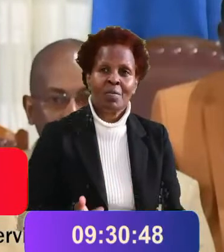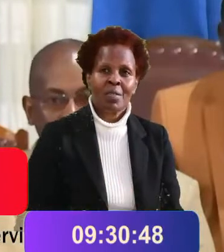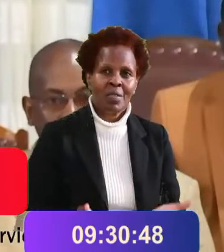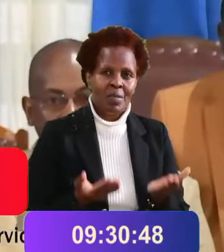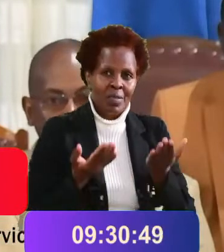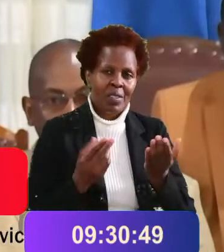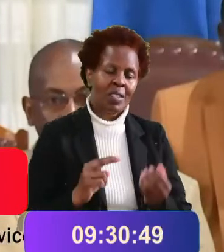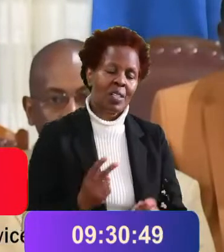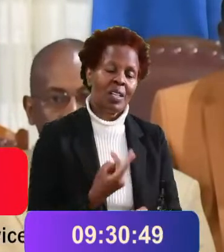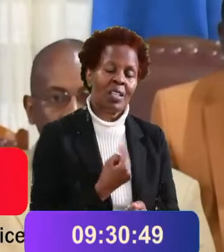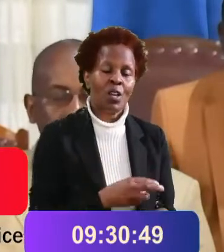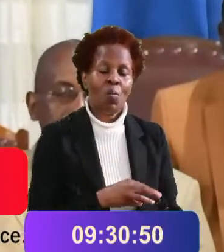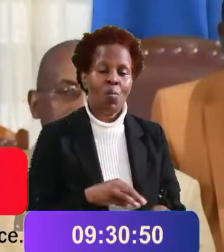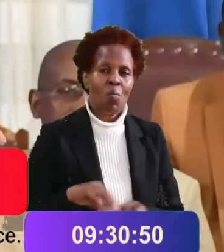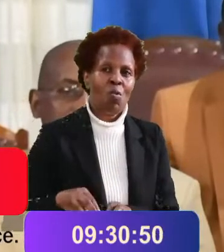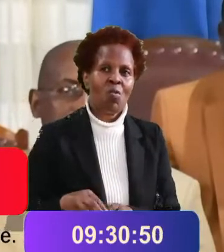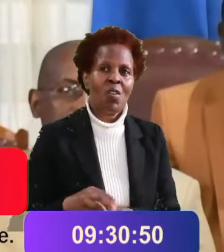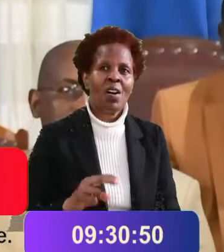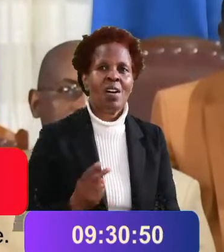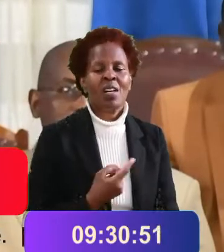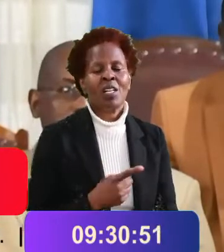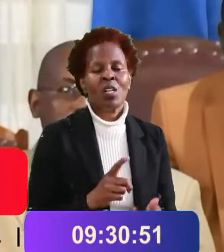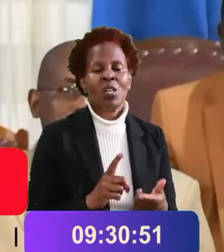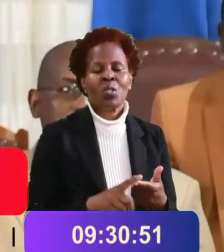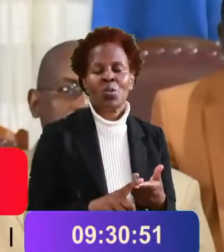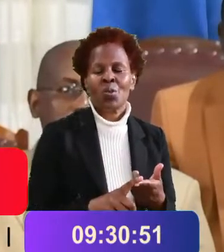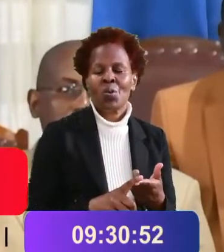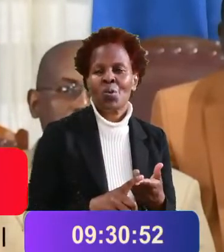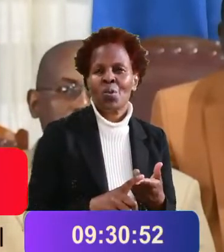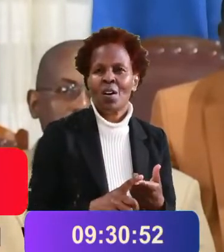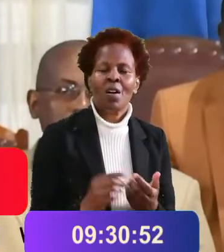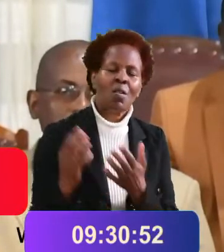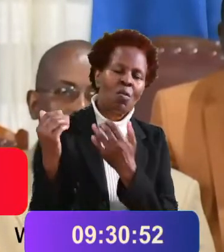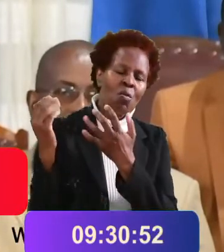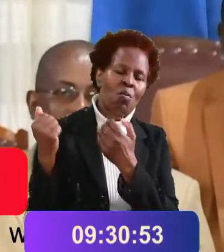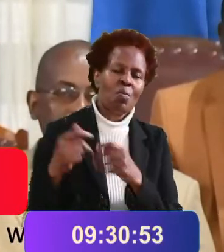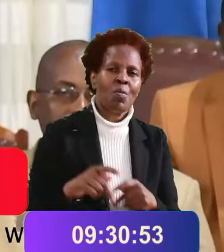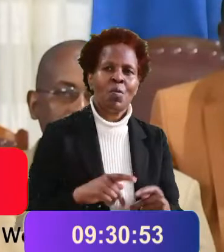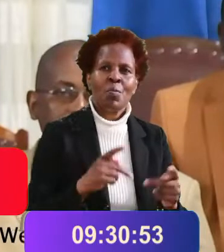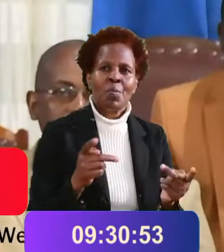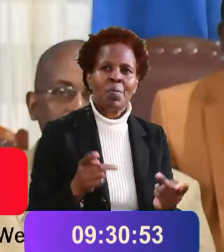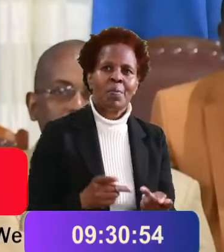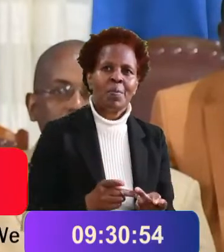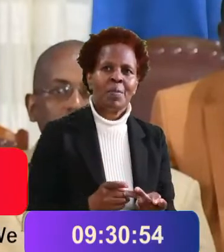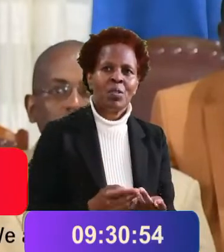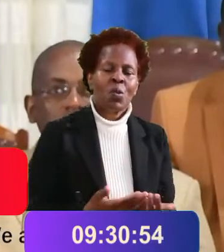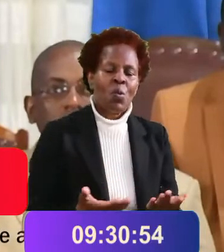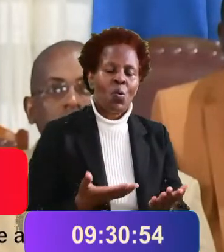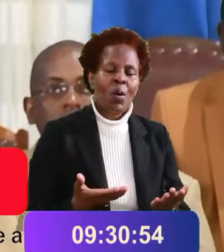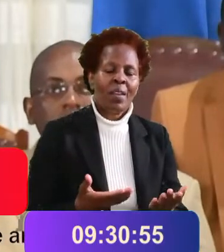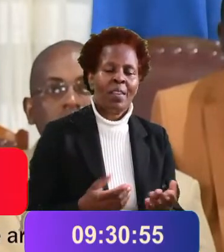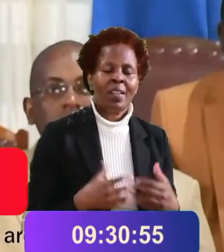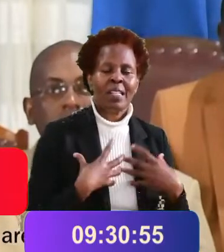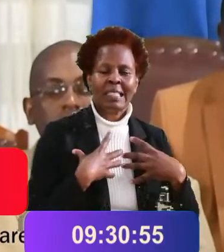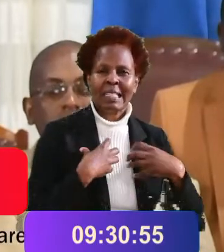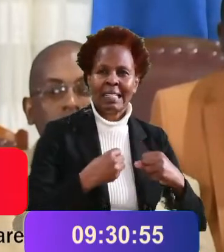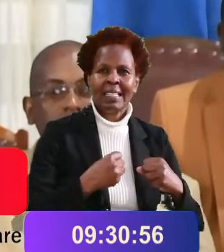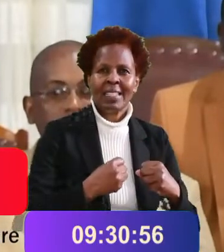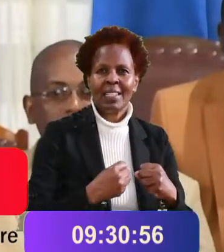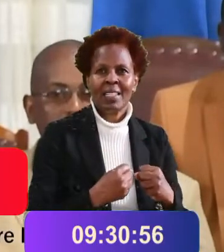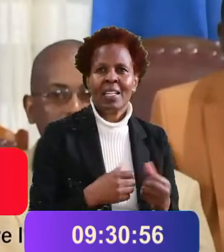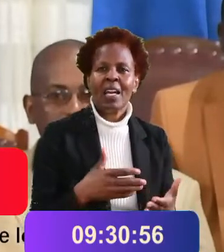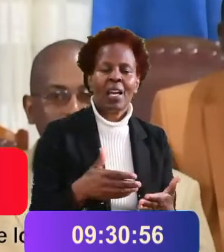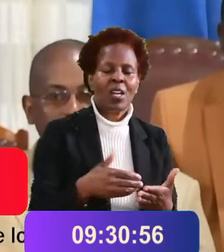and moves us away from the end of bitterness to a hopeful plane where there is healing and a